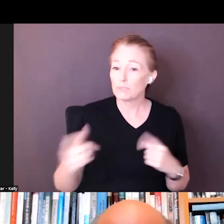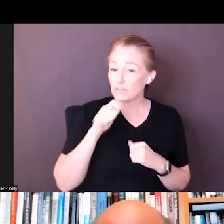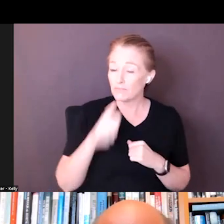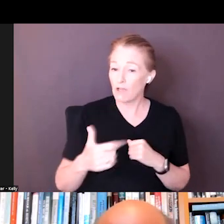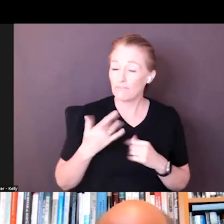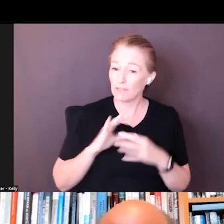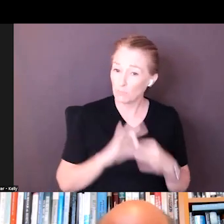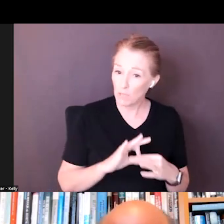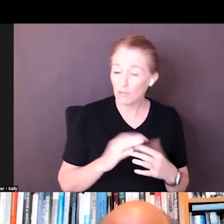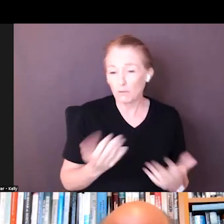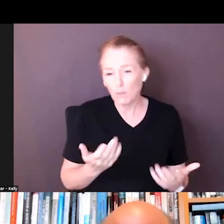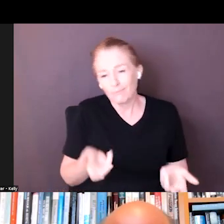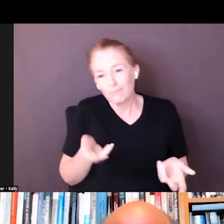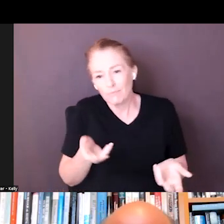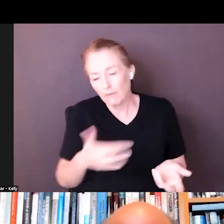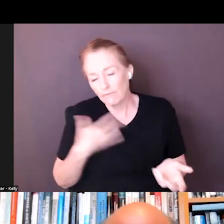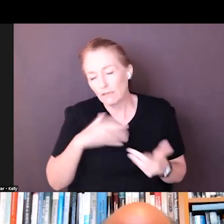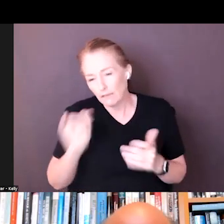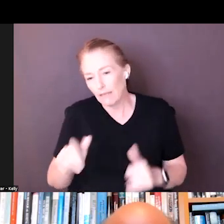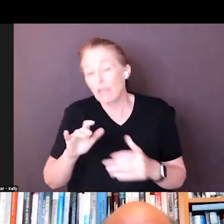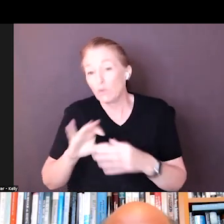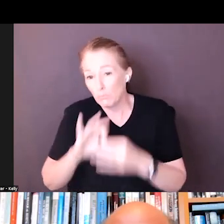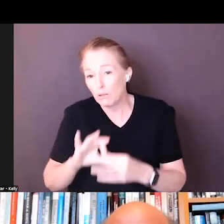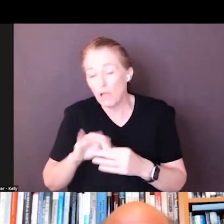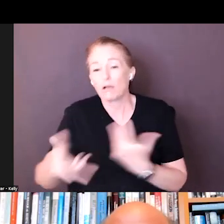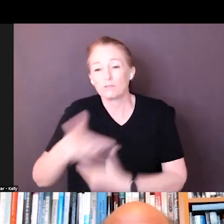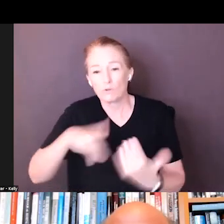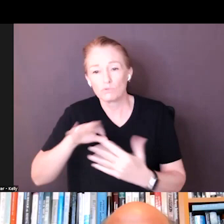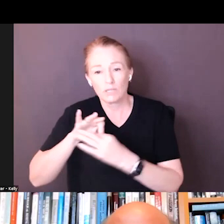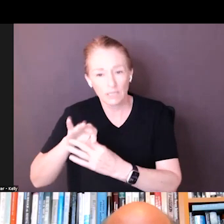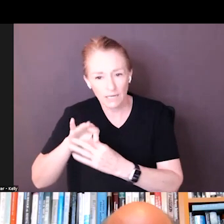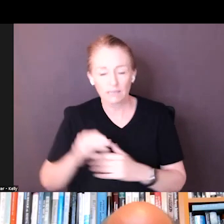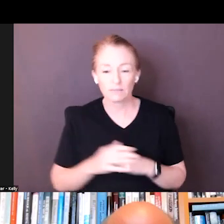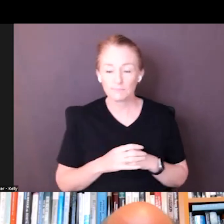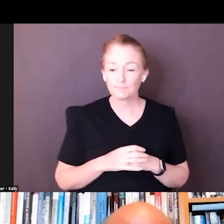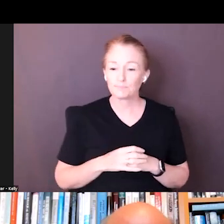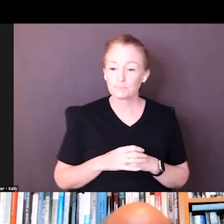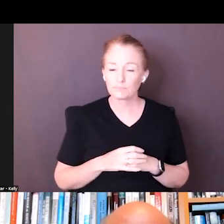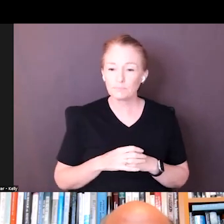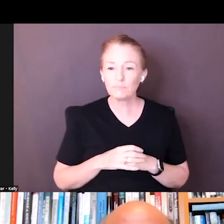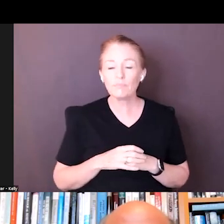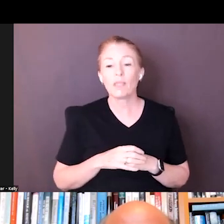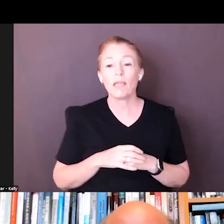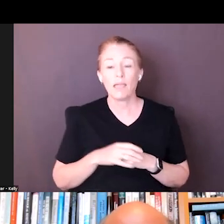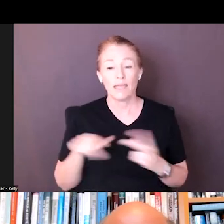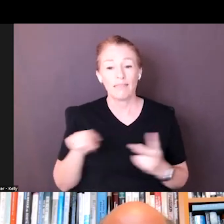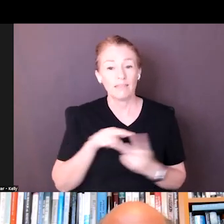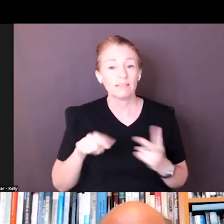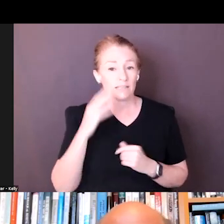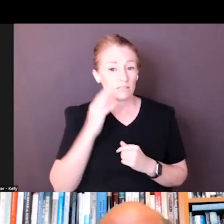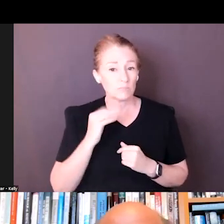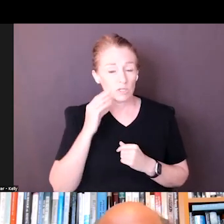do, like you're socially connected. And these experiences that Stefan specializes in,